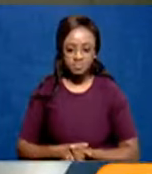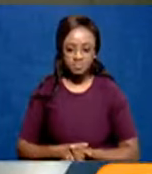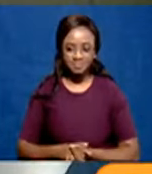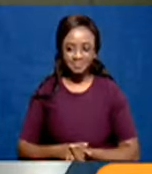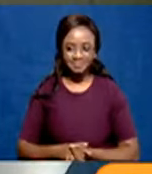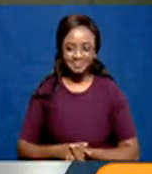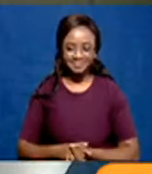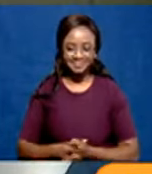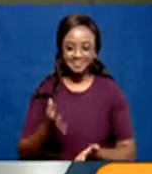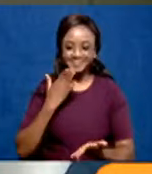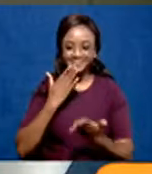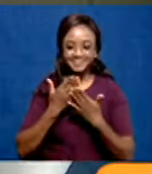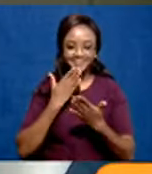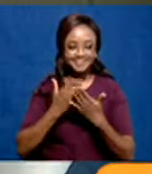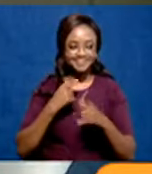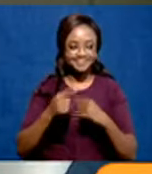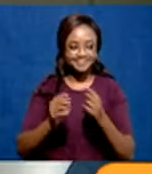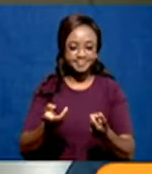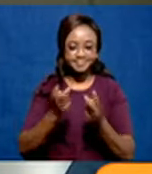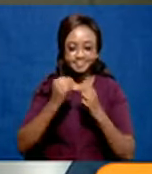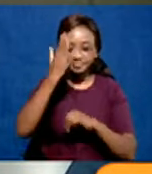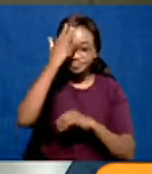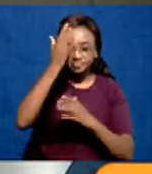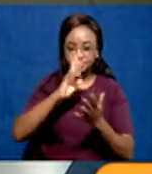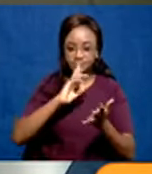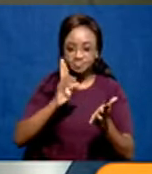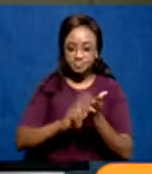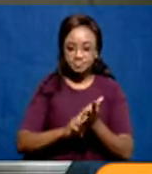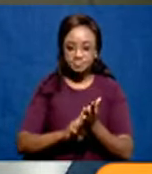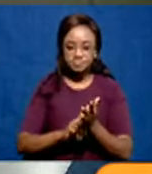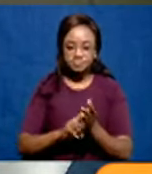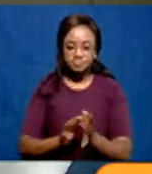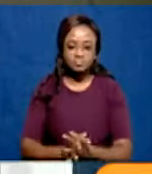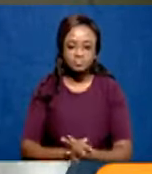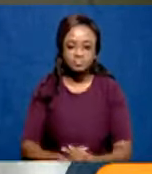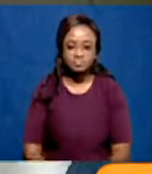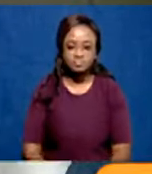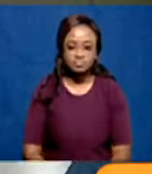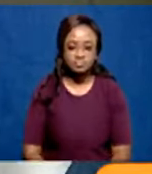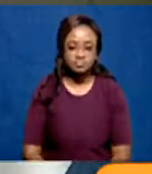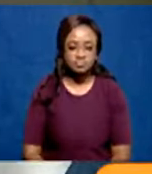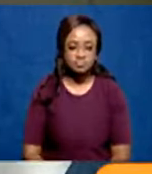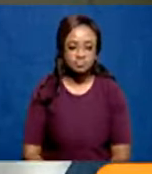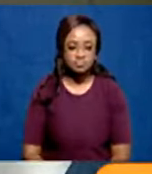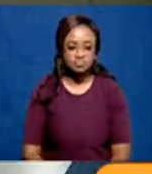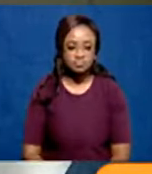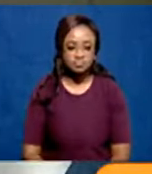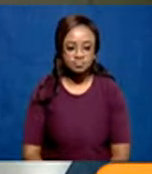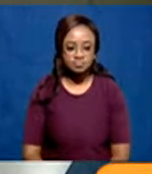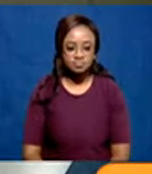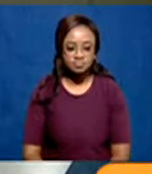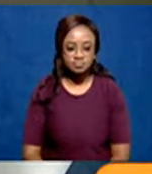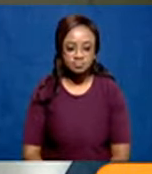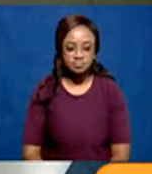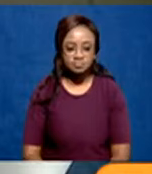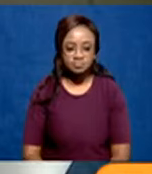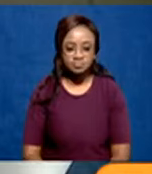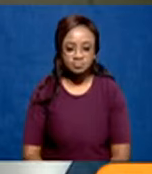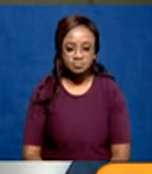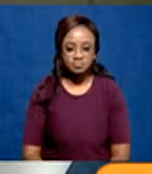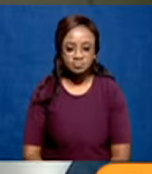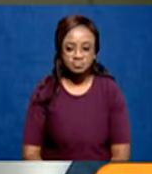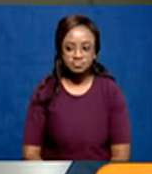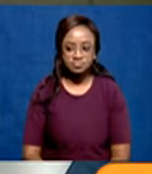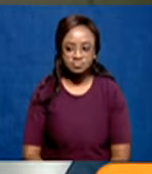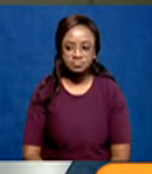right, thank you for staying with the Monday Reporter just in time for the discussion. Here's how this format is going to work tonight. We are going to give you back the microphone, okay? Ask